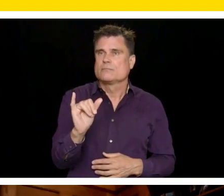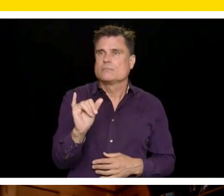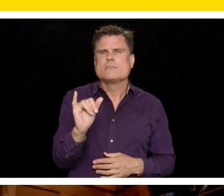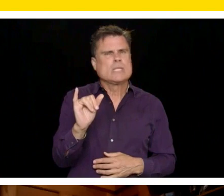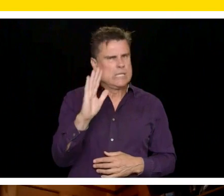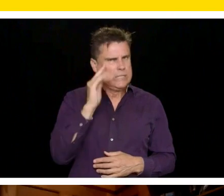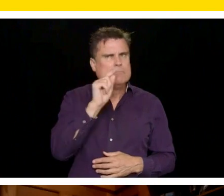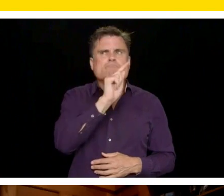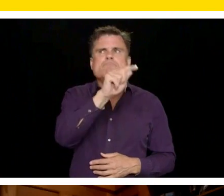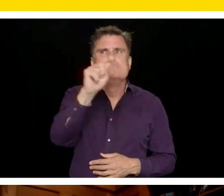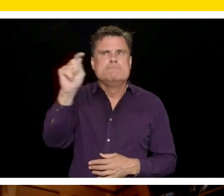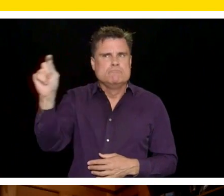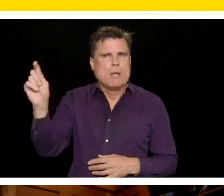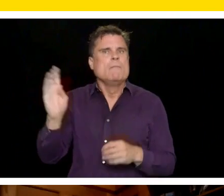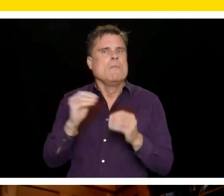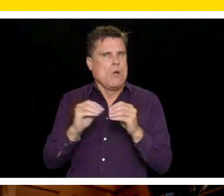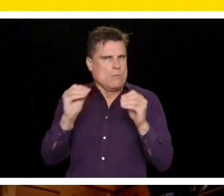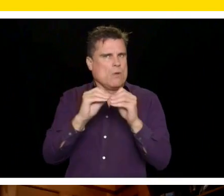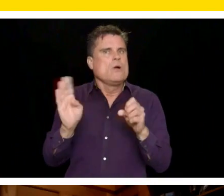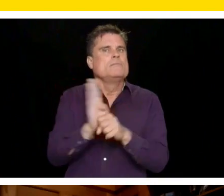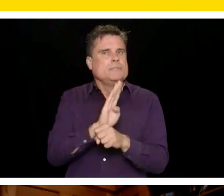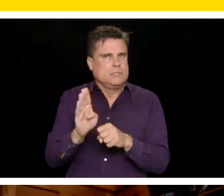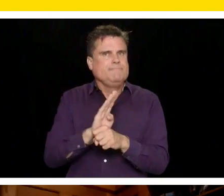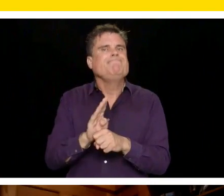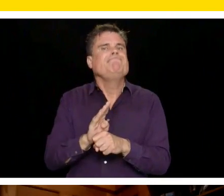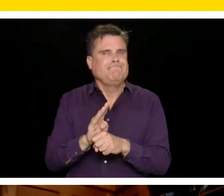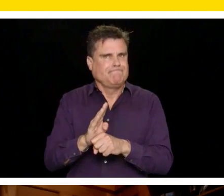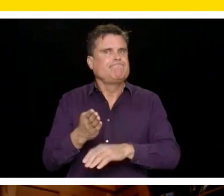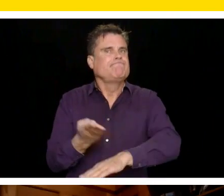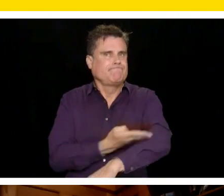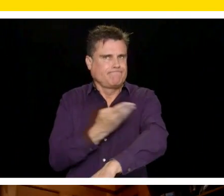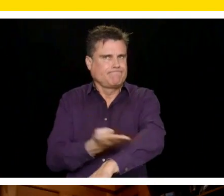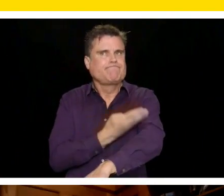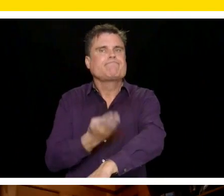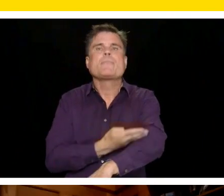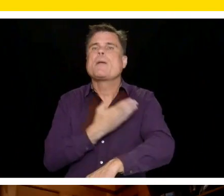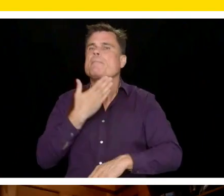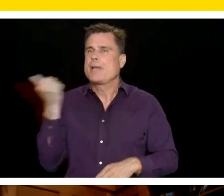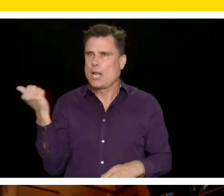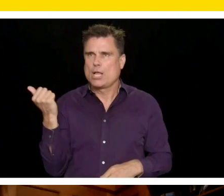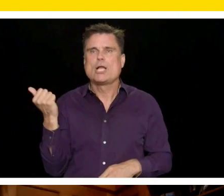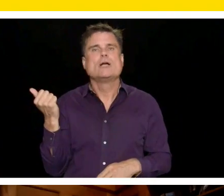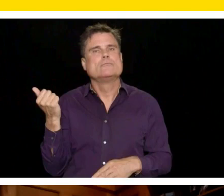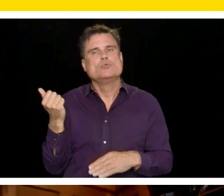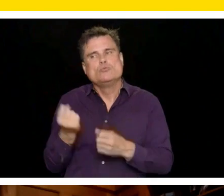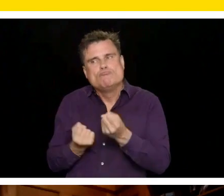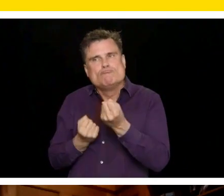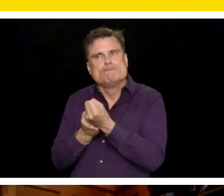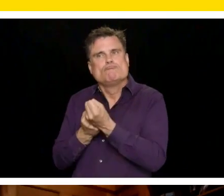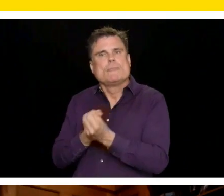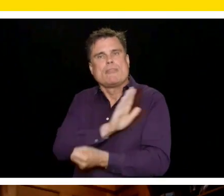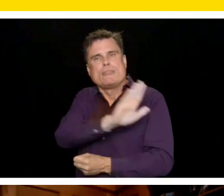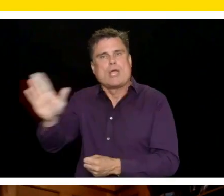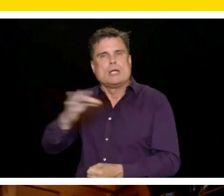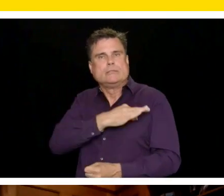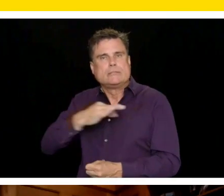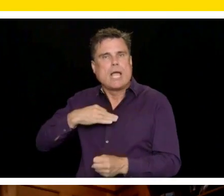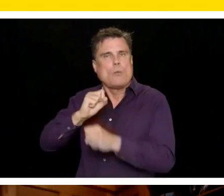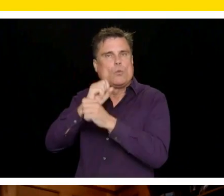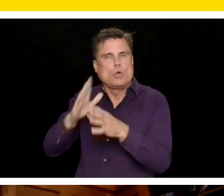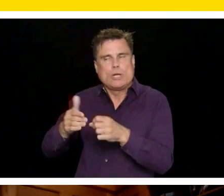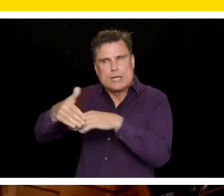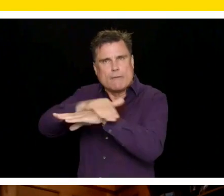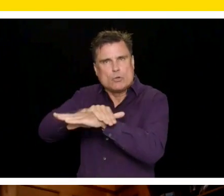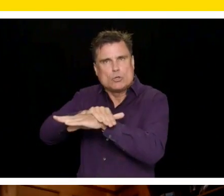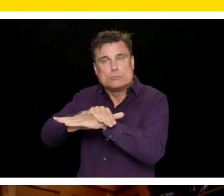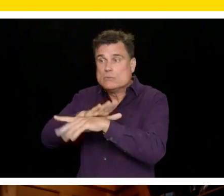very shortly, so that we can ensure that people who do find themselves either testing positive or concerned they might